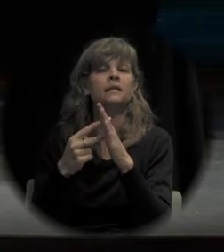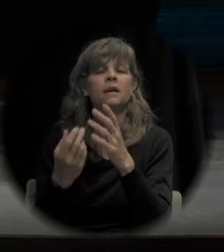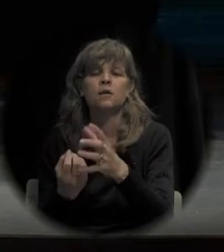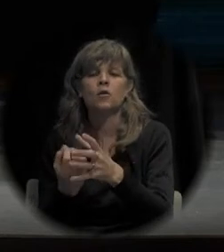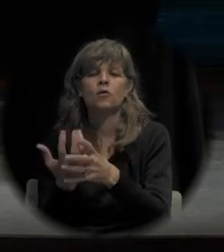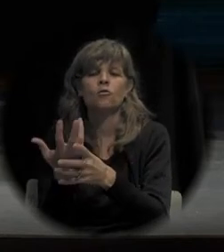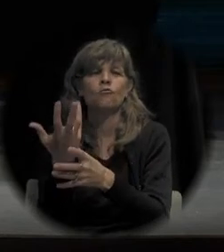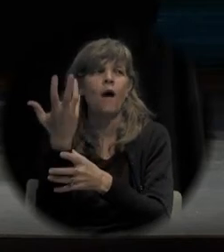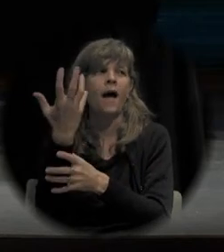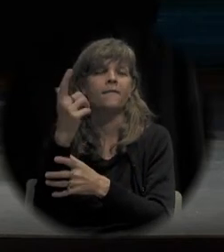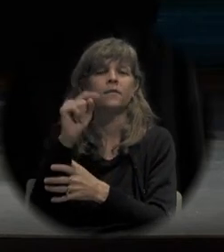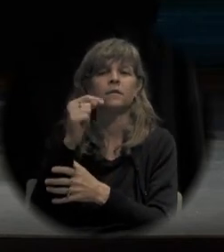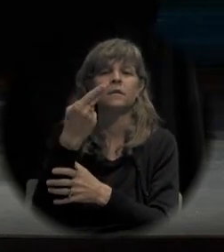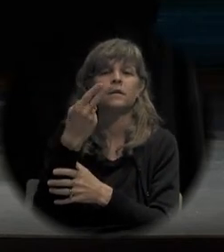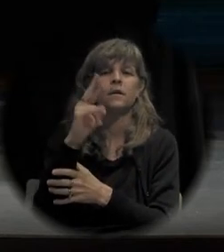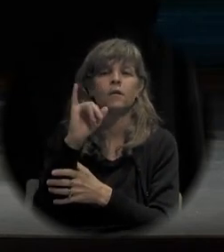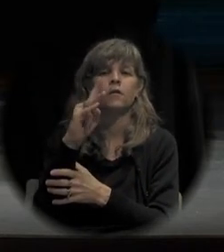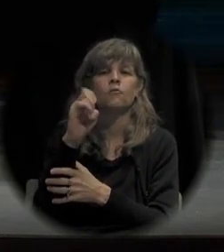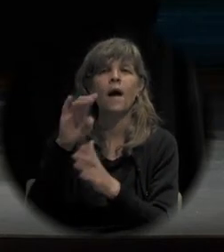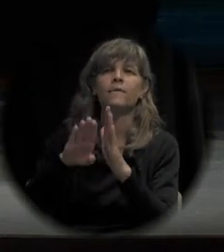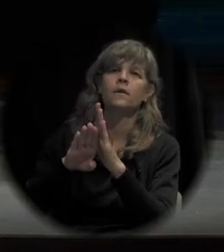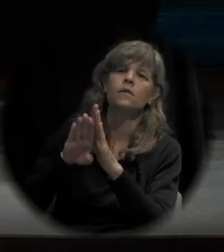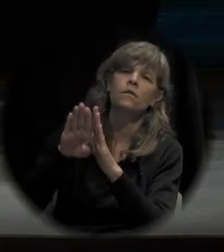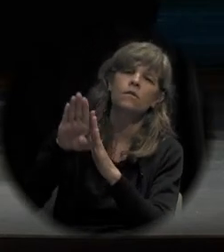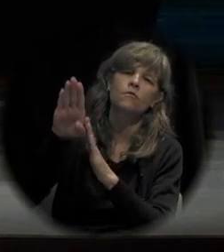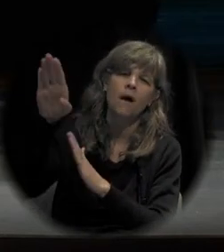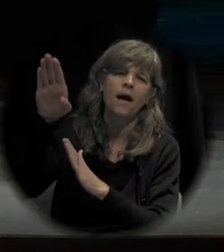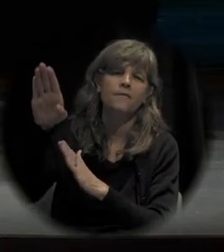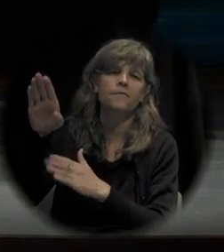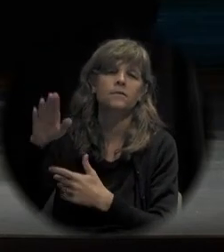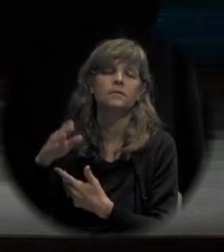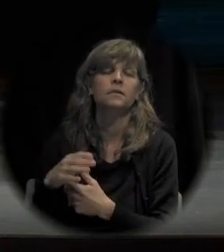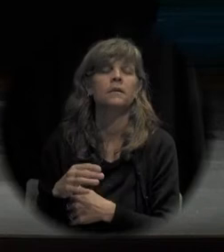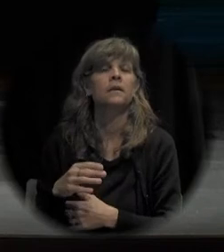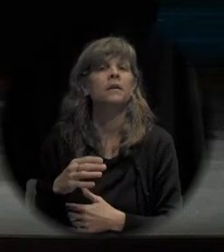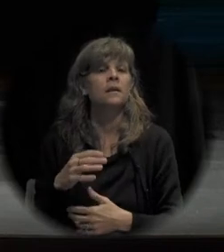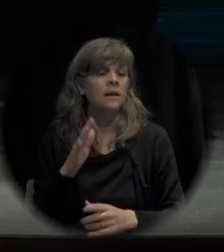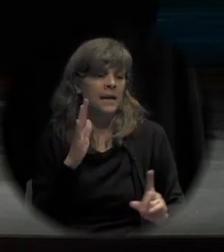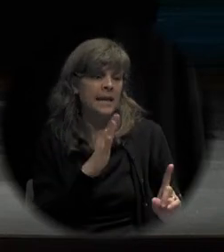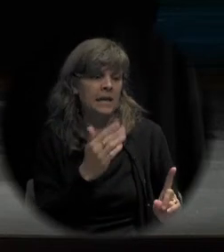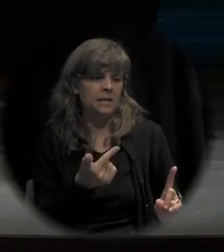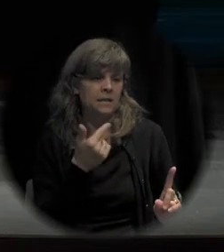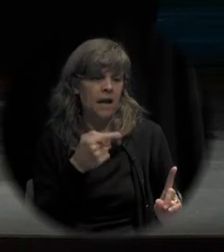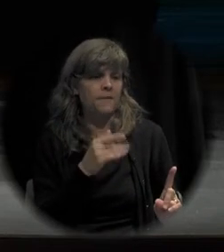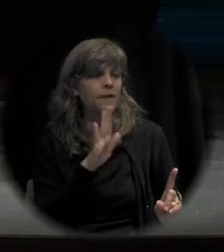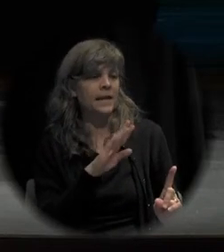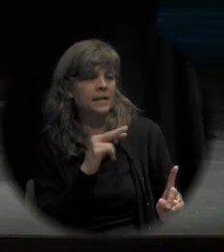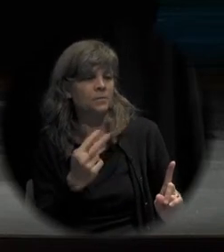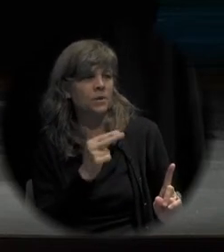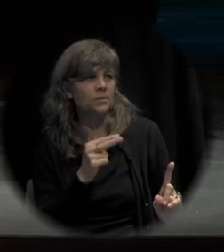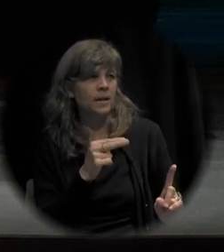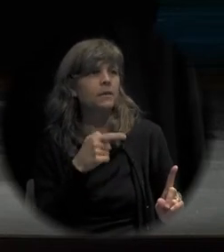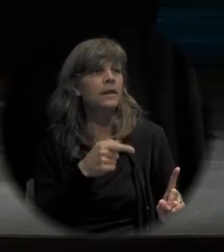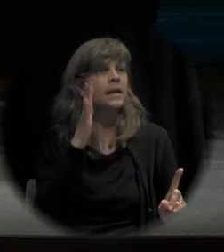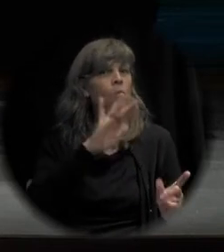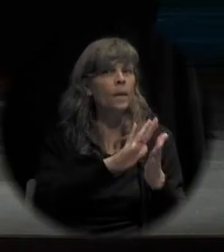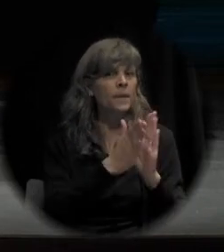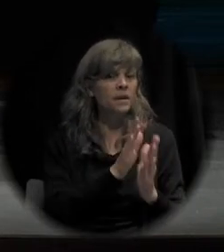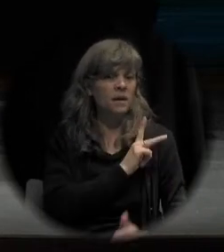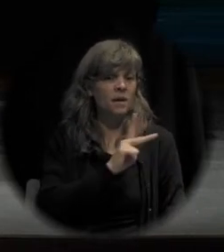We're not going to be looking at life from his standpoint simply because he's going to be king. That's